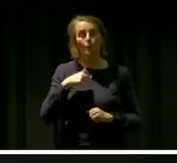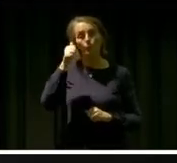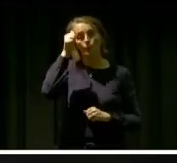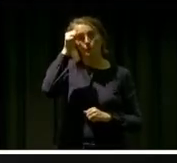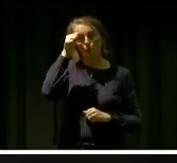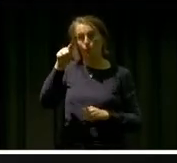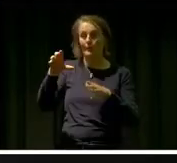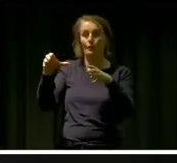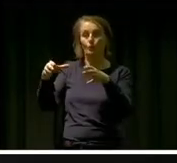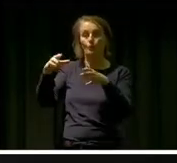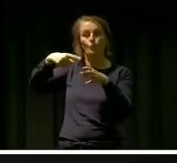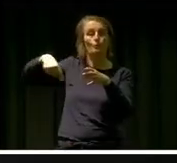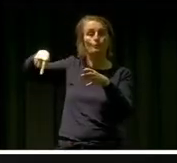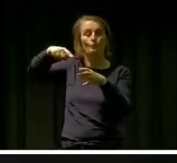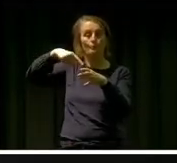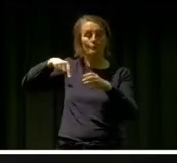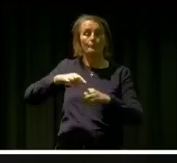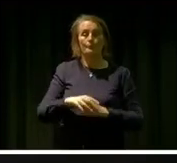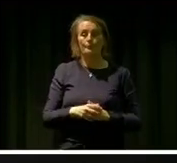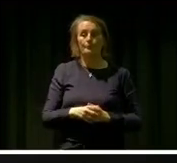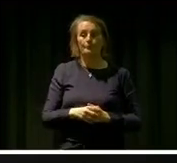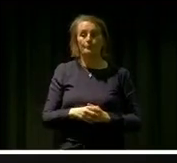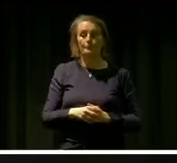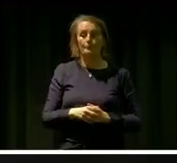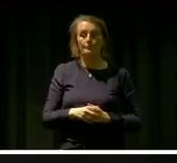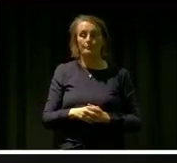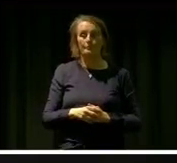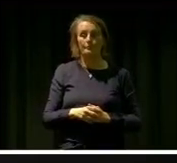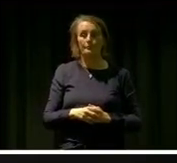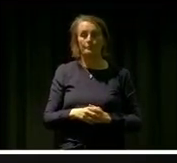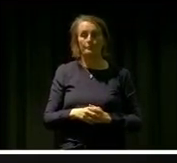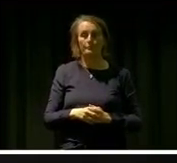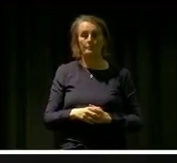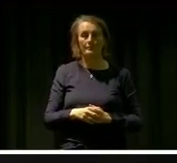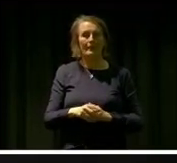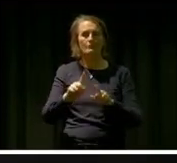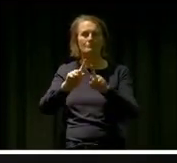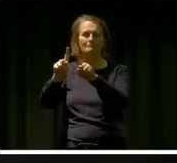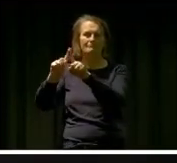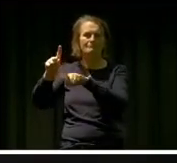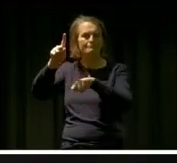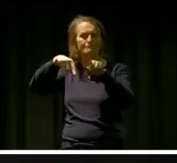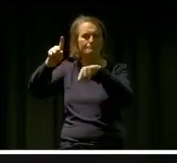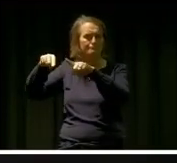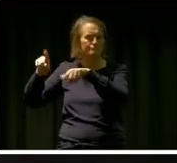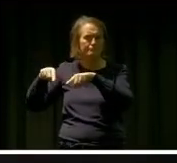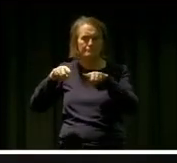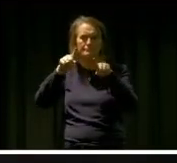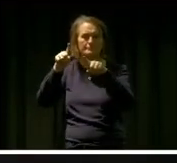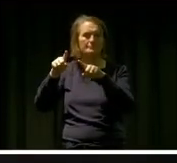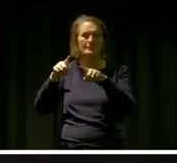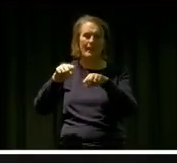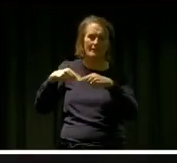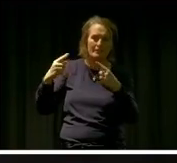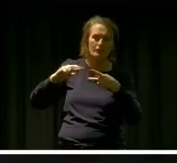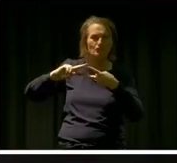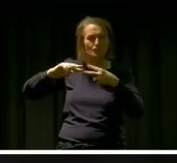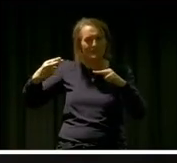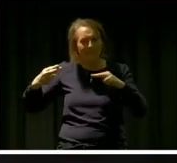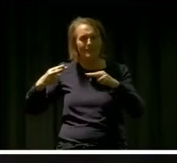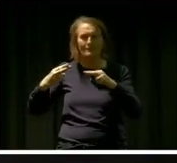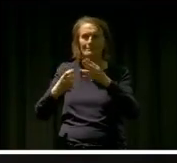we are talking about has a lot of variety. There's many different presentations and genetic conditions that come